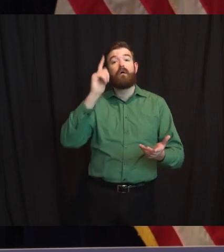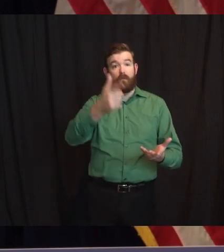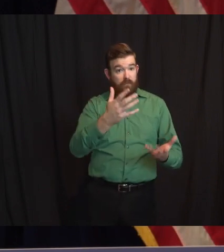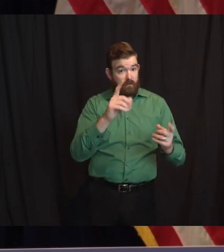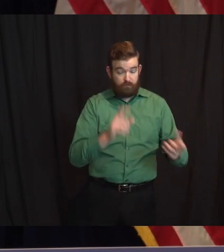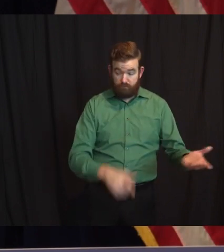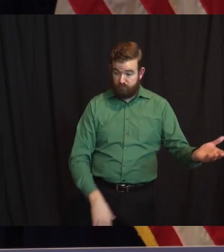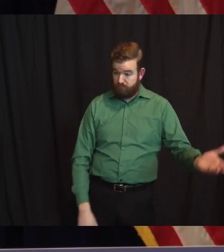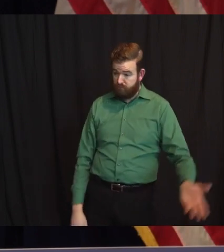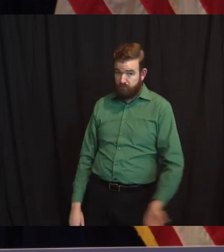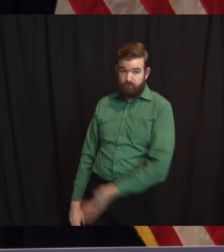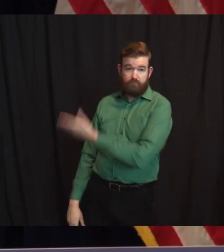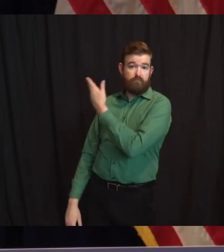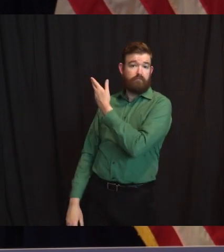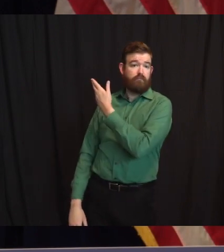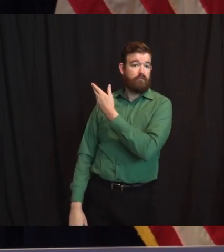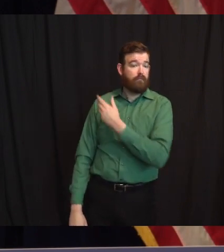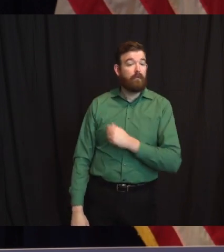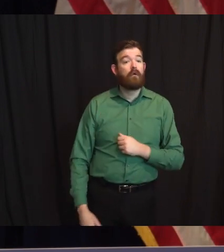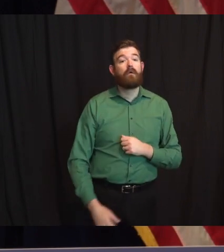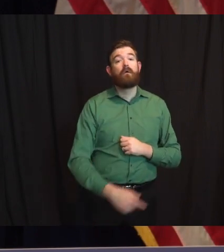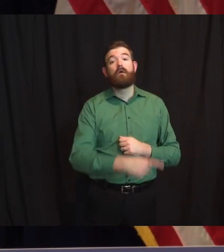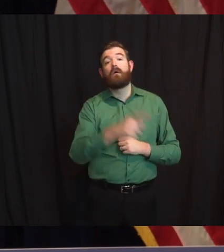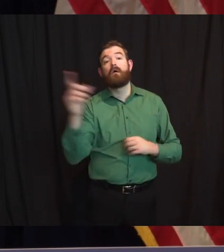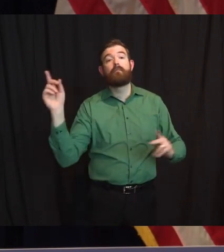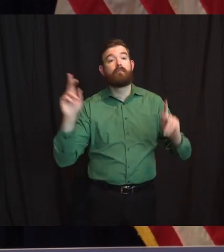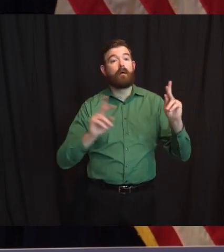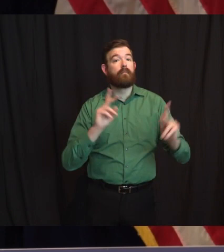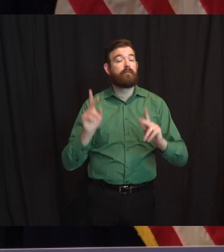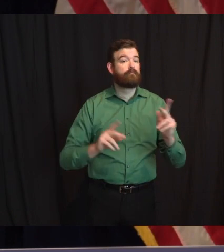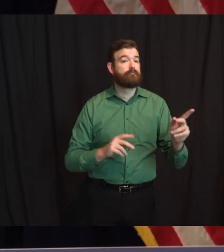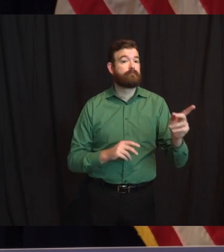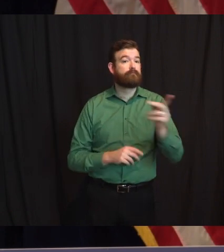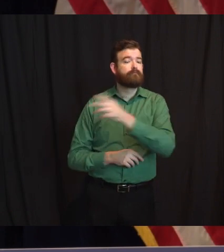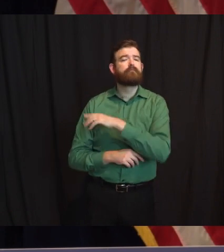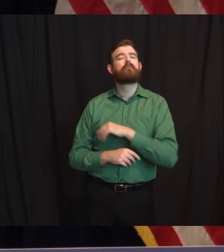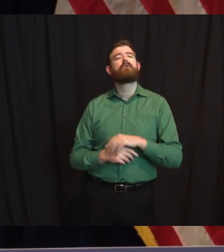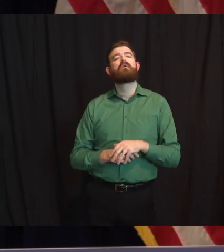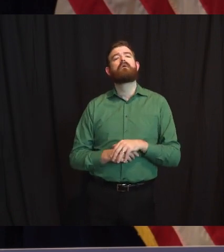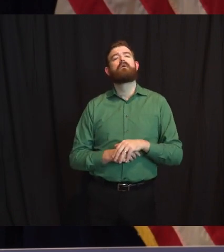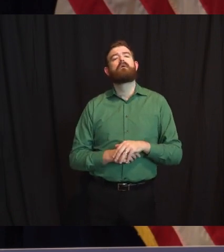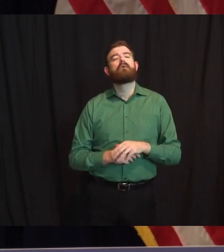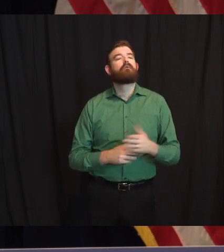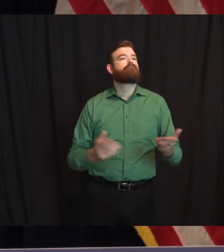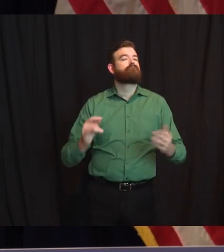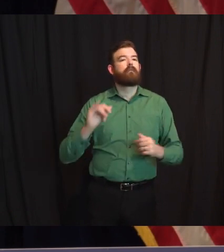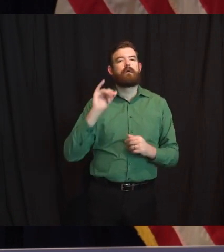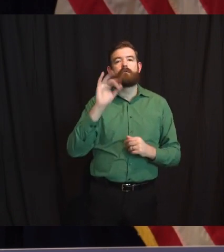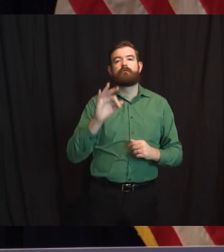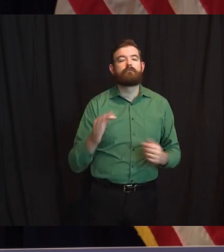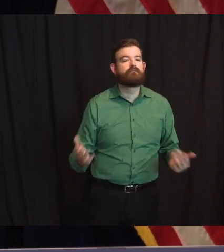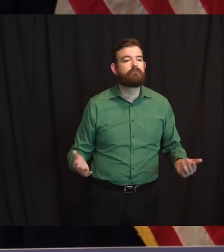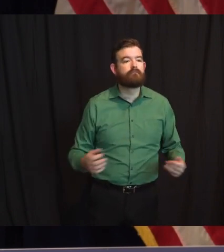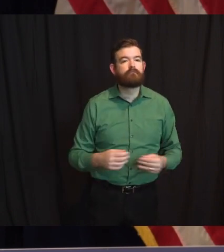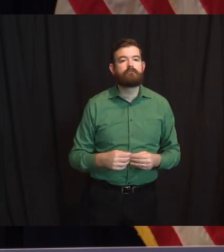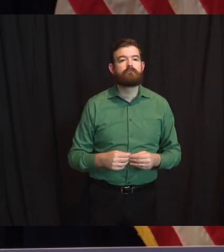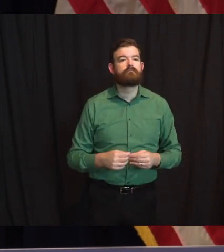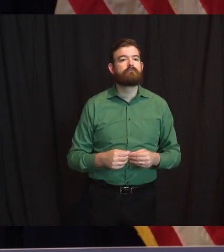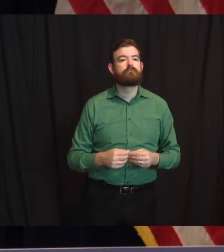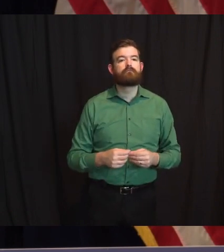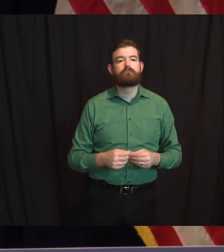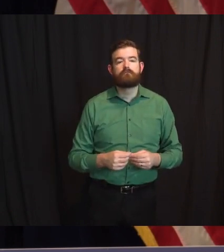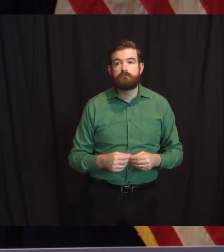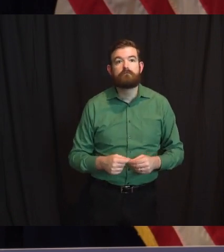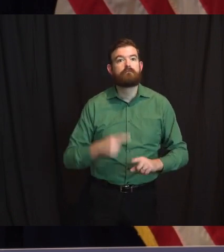to know out there, folks, and I don't blame you, I want to know this too, that if there is a flare-up, we've got sufficient testing to spot